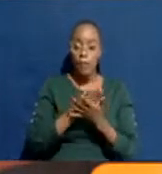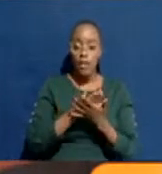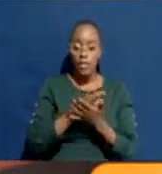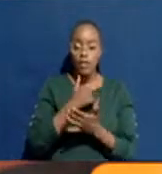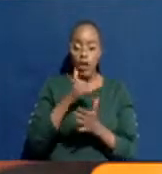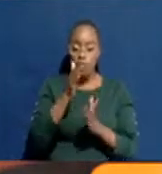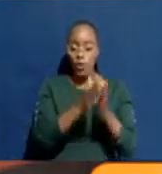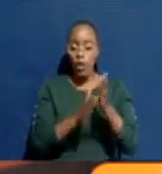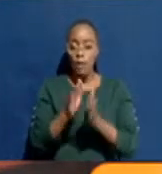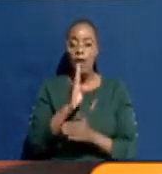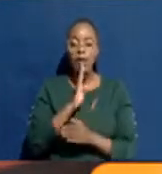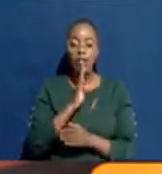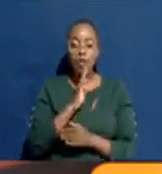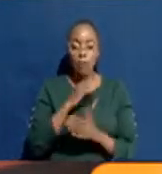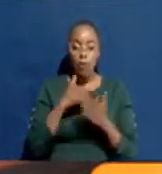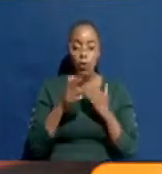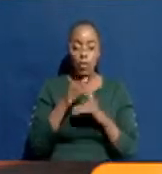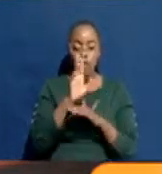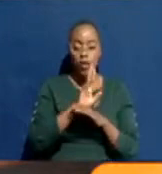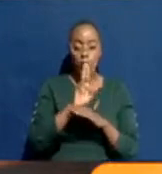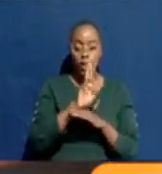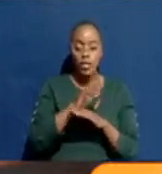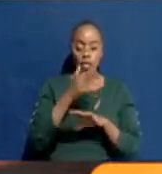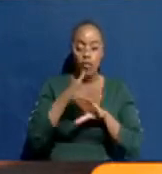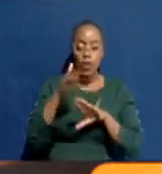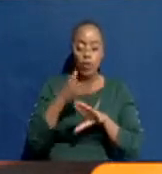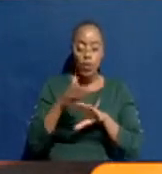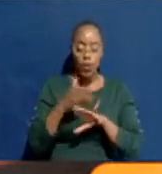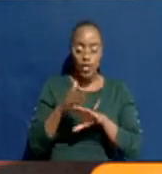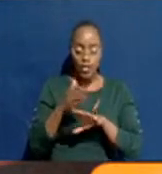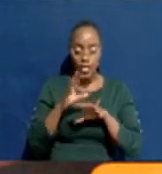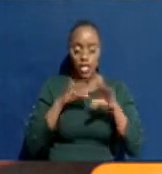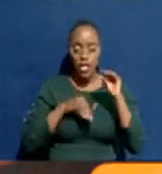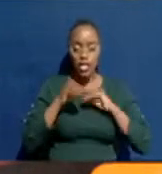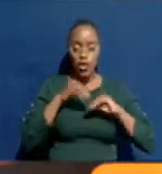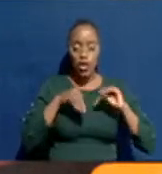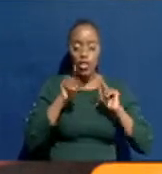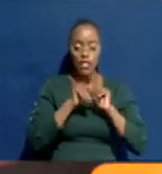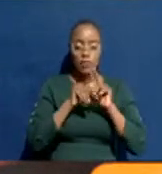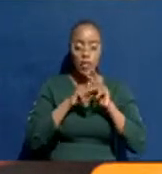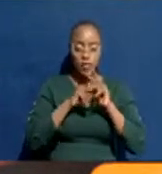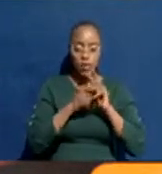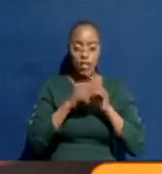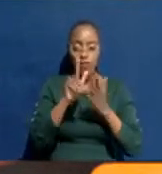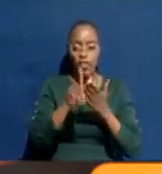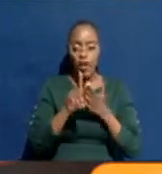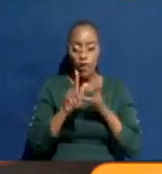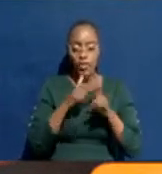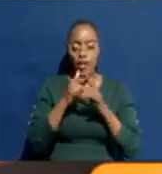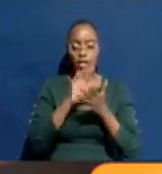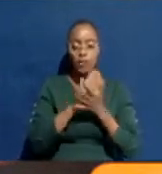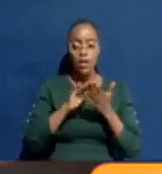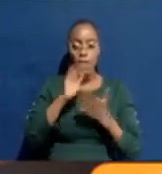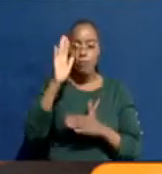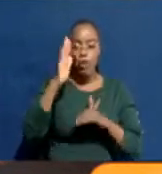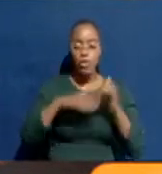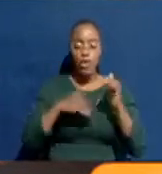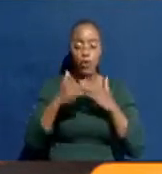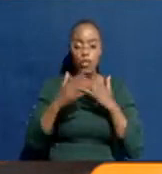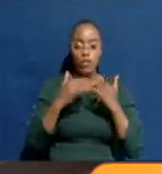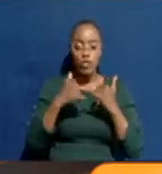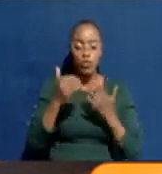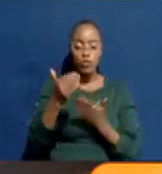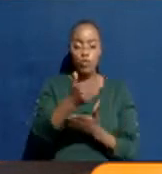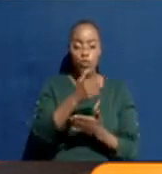We are planning to borrow what we are losing in wastage and graft. Mm-hmm. If you fix that alone, it is even more than what you're trying to raise in terms